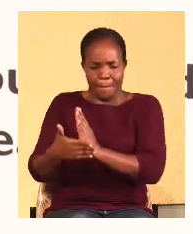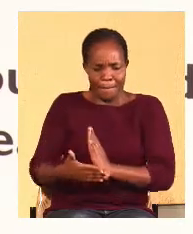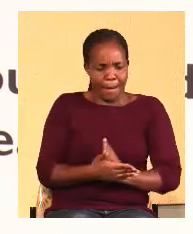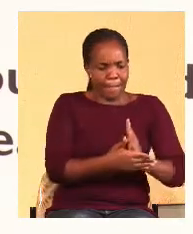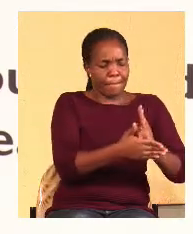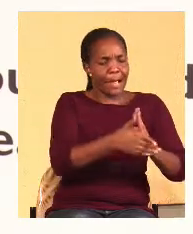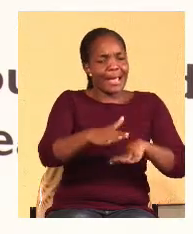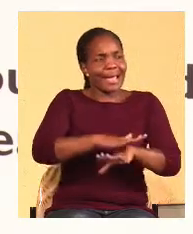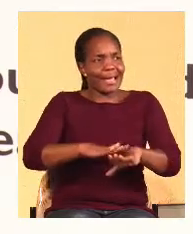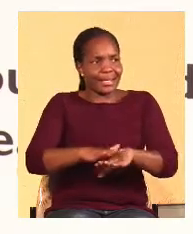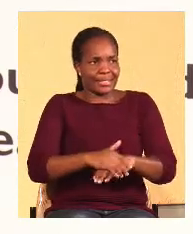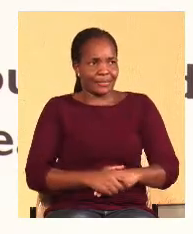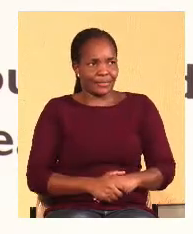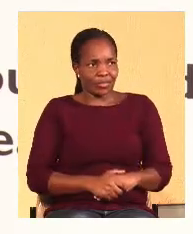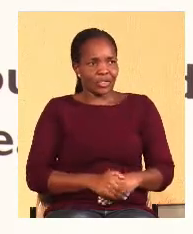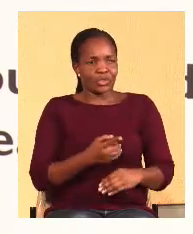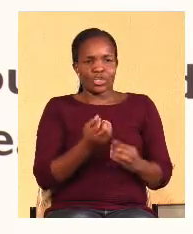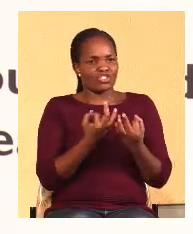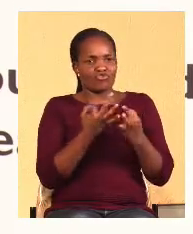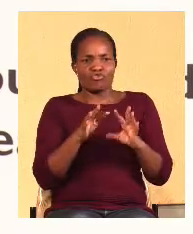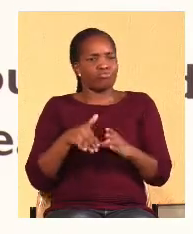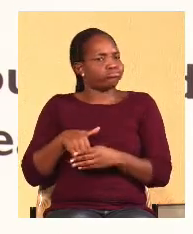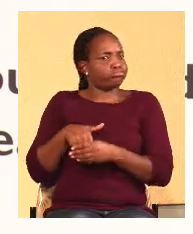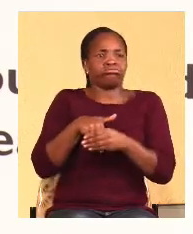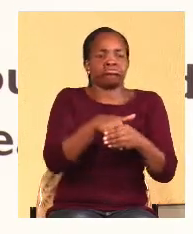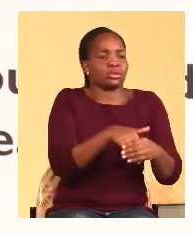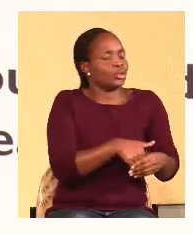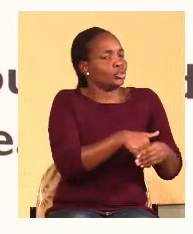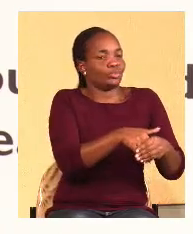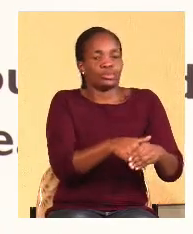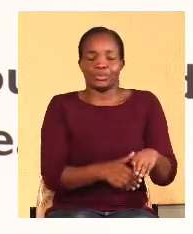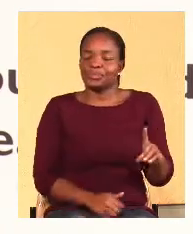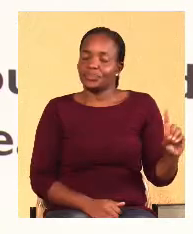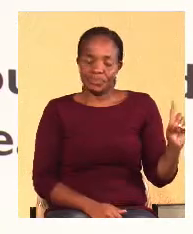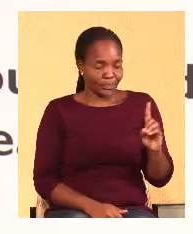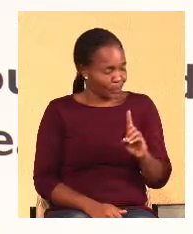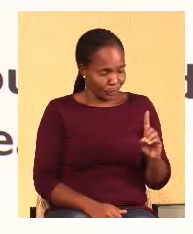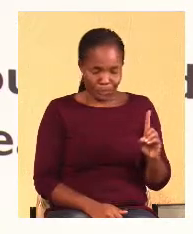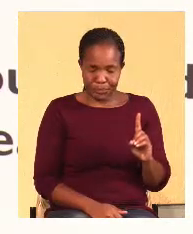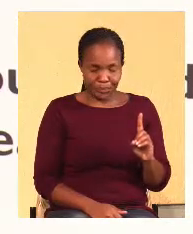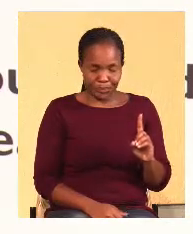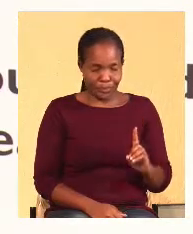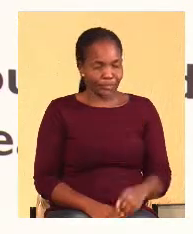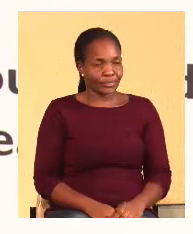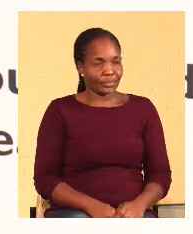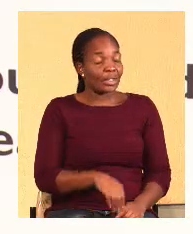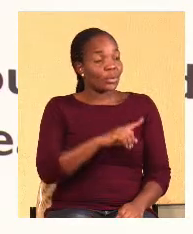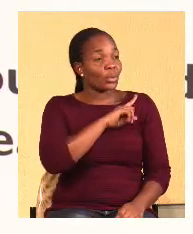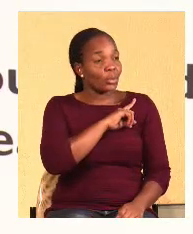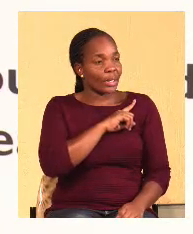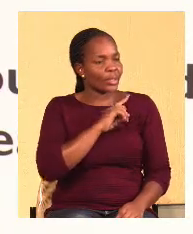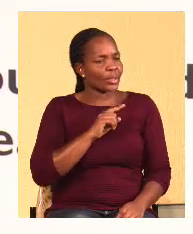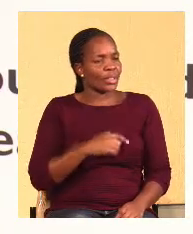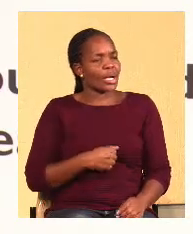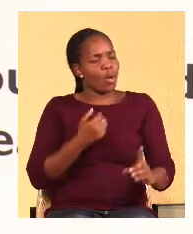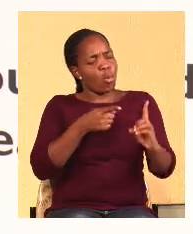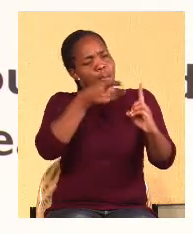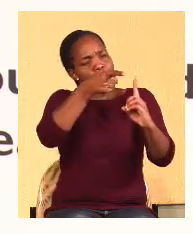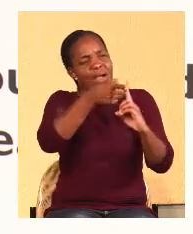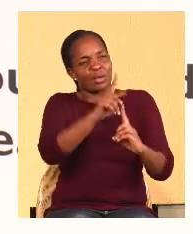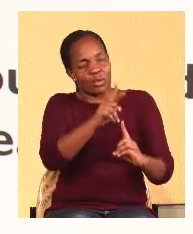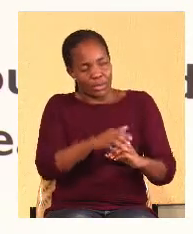be a free flow of movement within the zone itself. And again, what is it that we want to achieve? We want